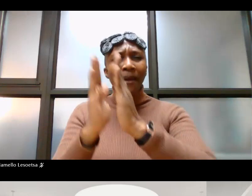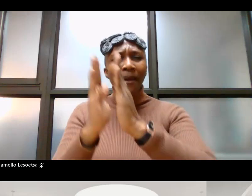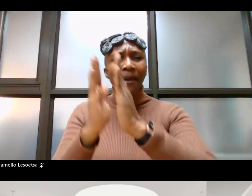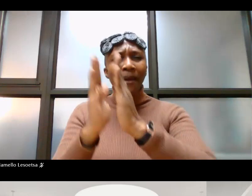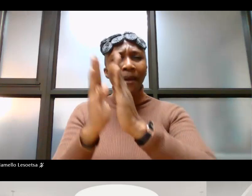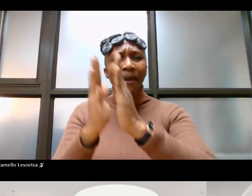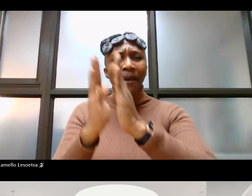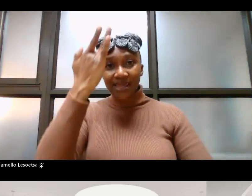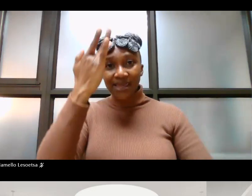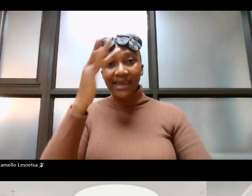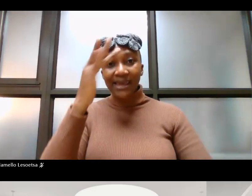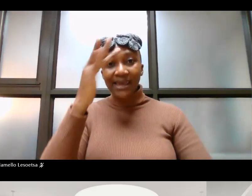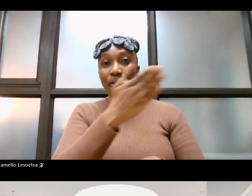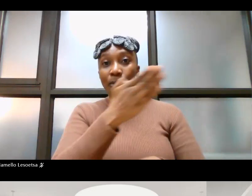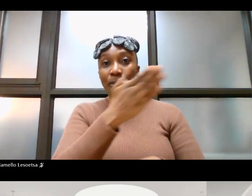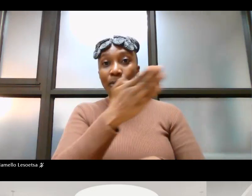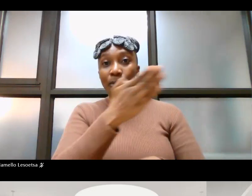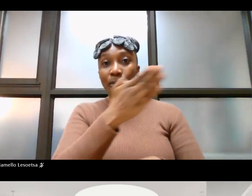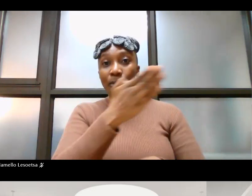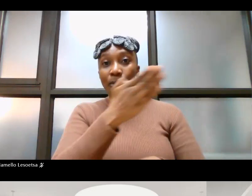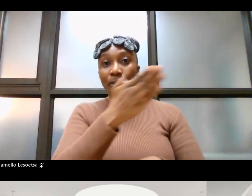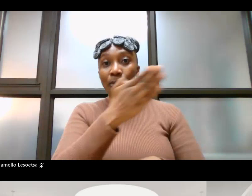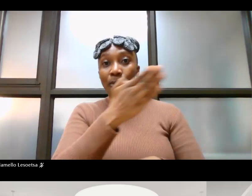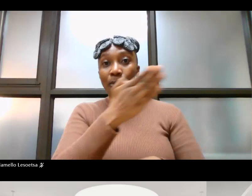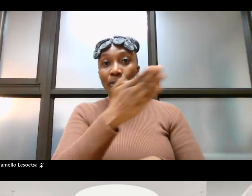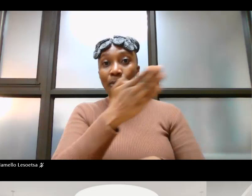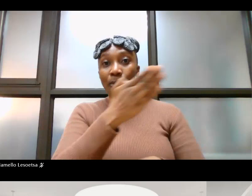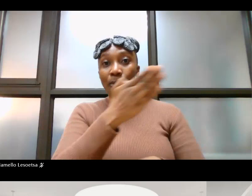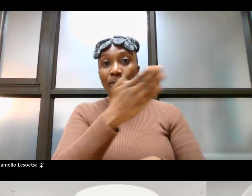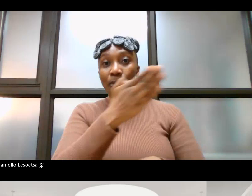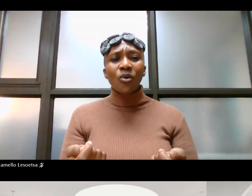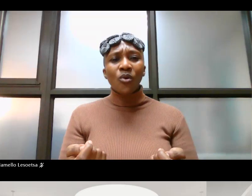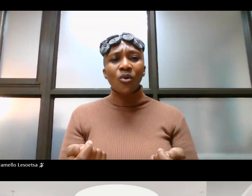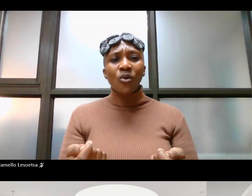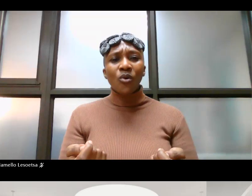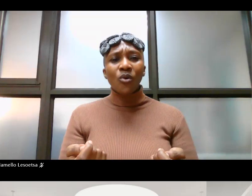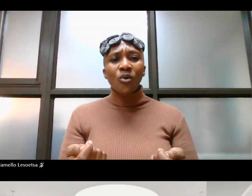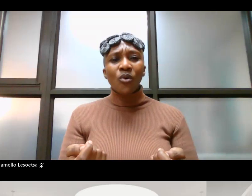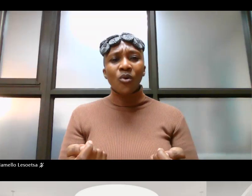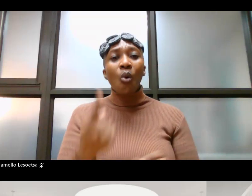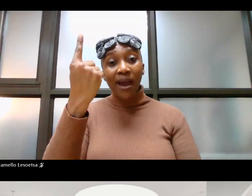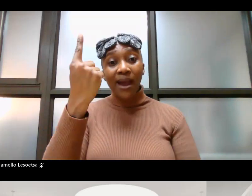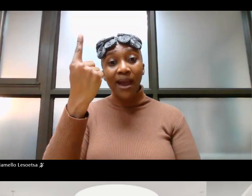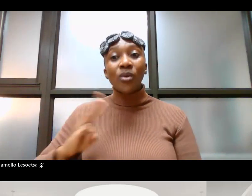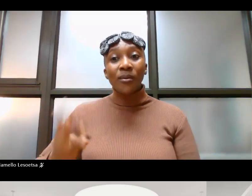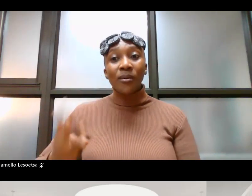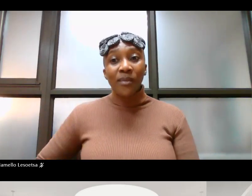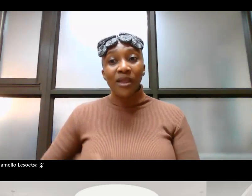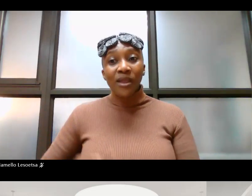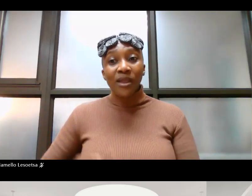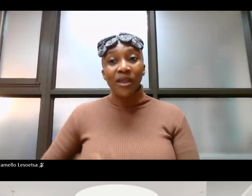center. So one of them was from the medical